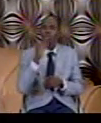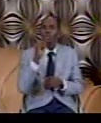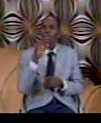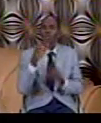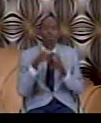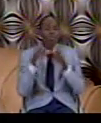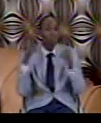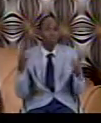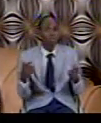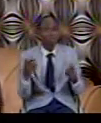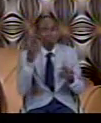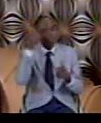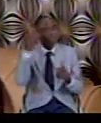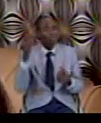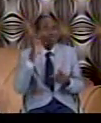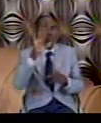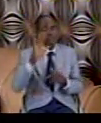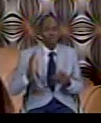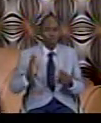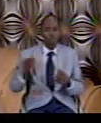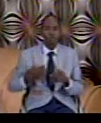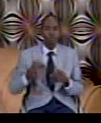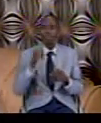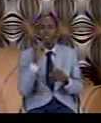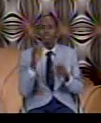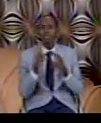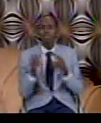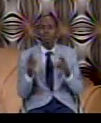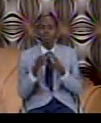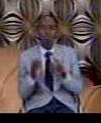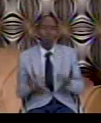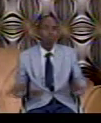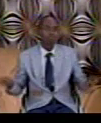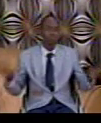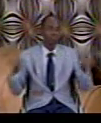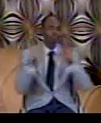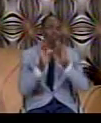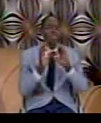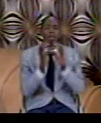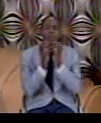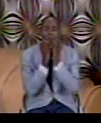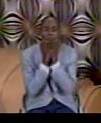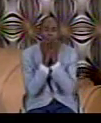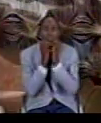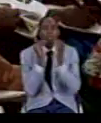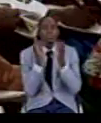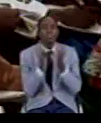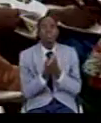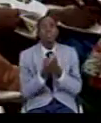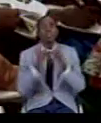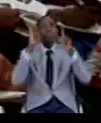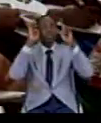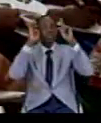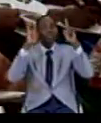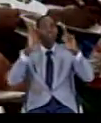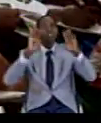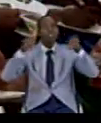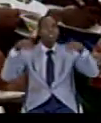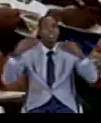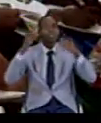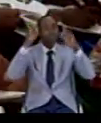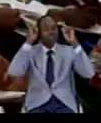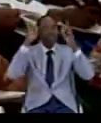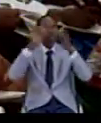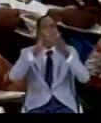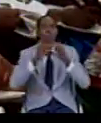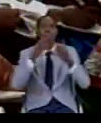soul is so valuable. Your soul is so precious that he gave his own blood.